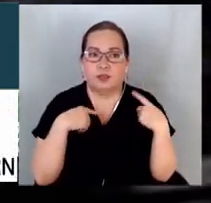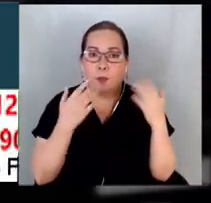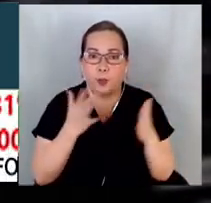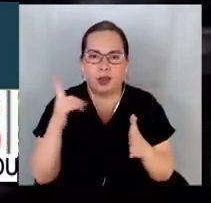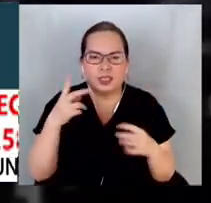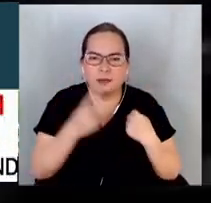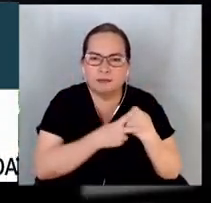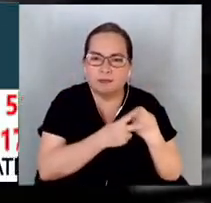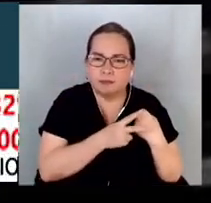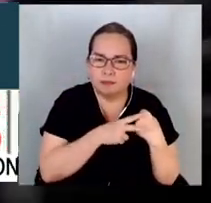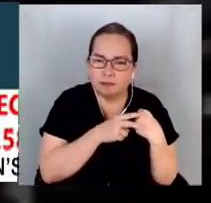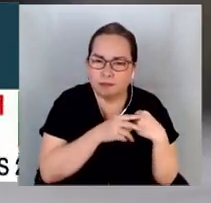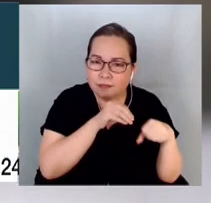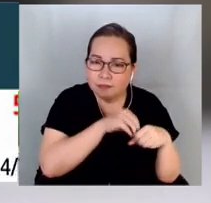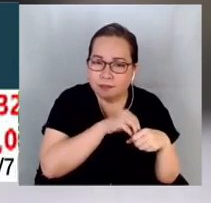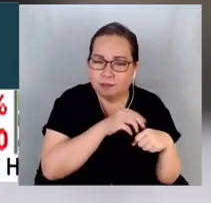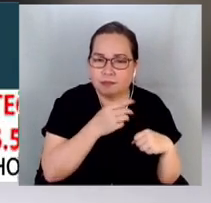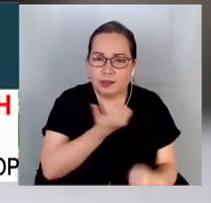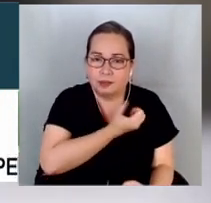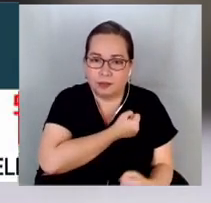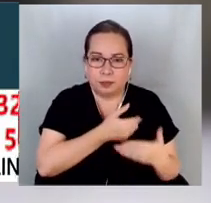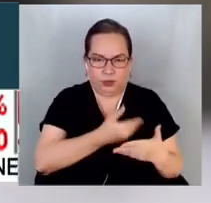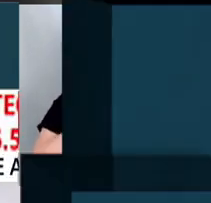facilities ahead of the arrival of these vaccines.